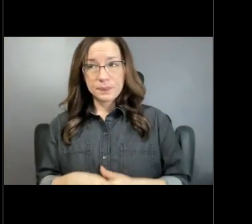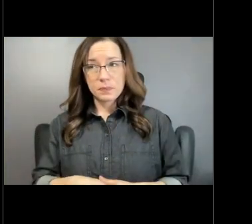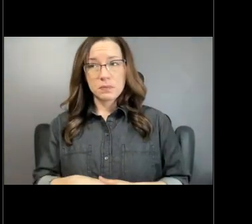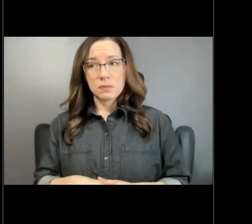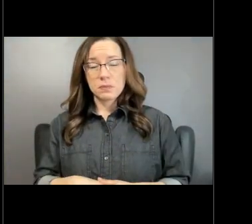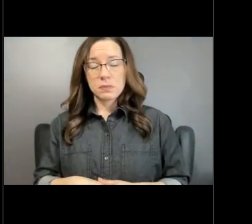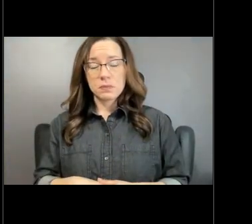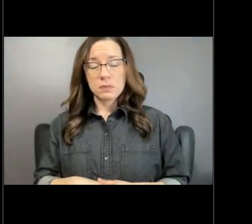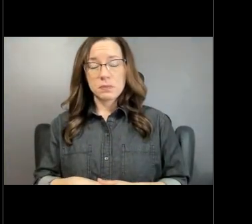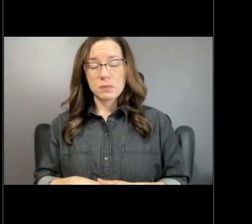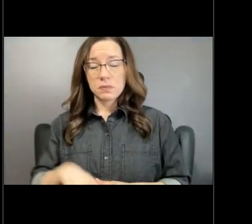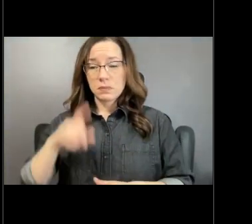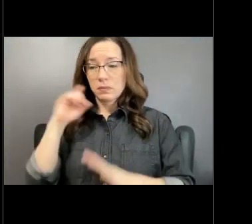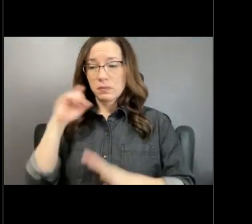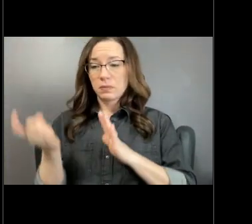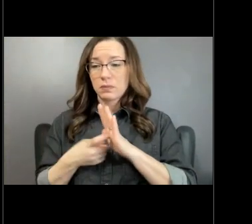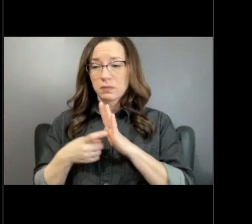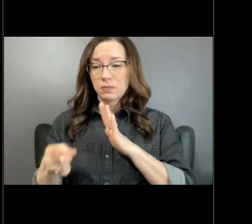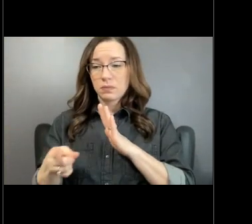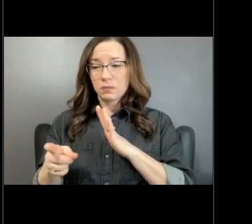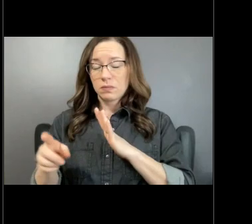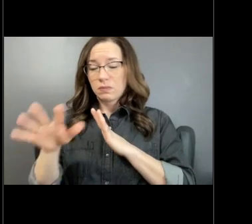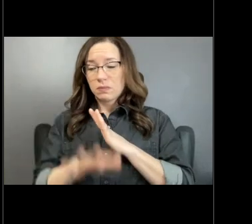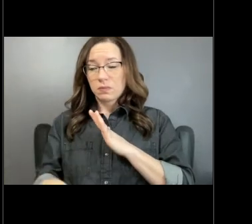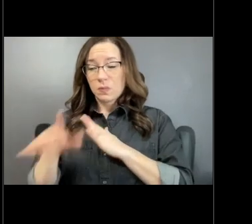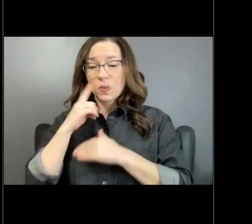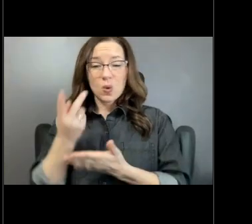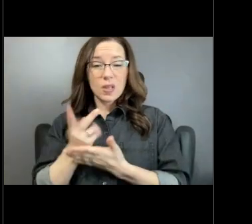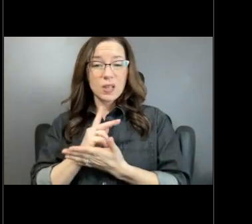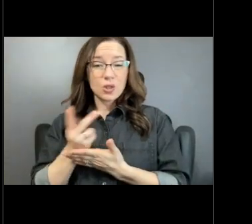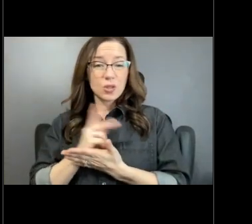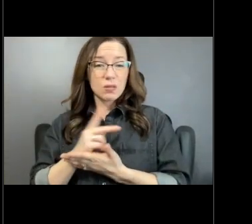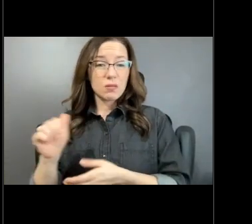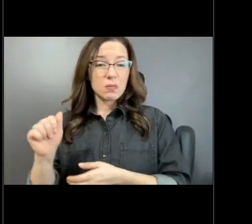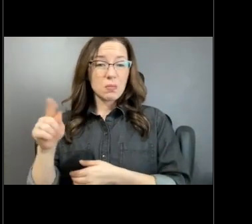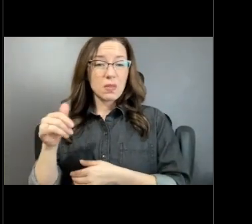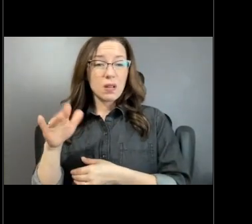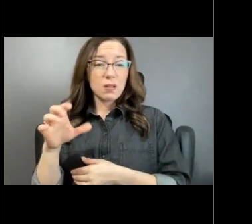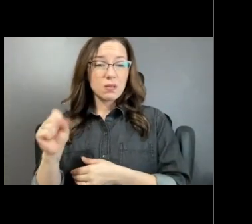Identify the clear floor space required for kitchen appliances.